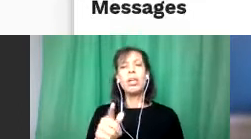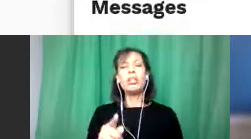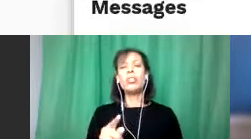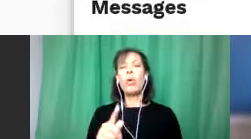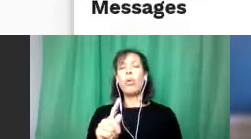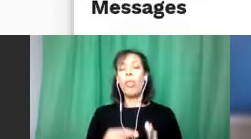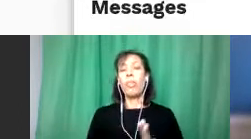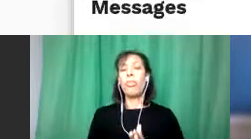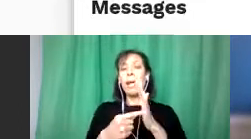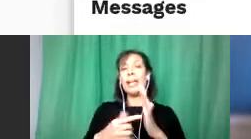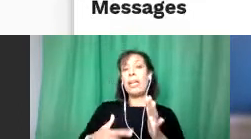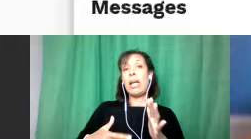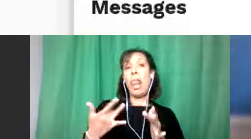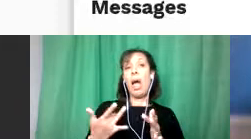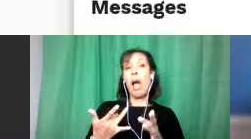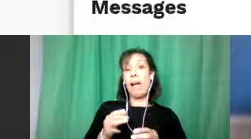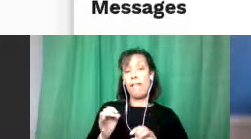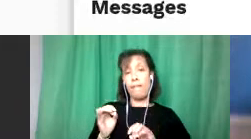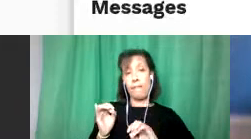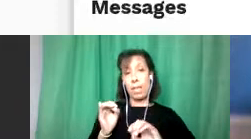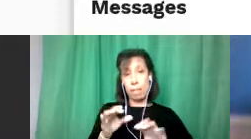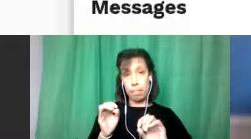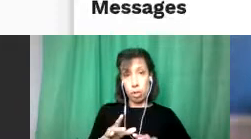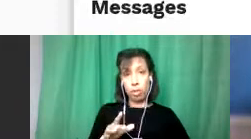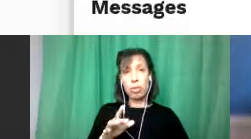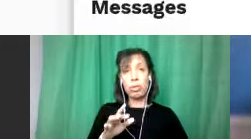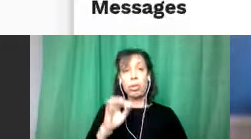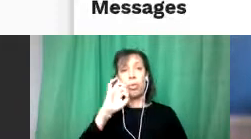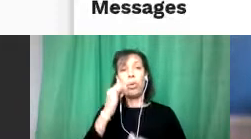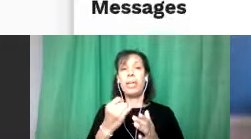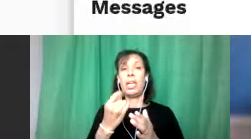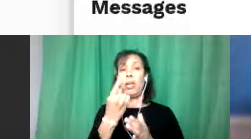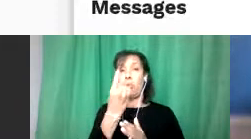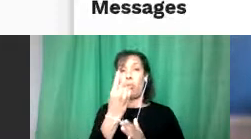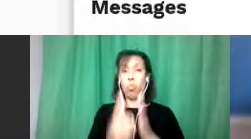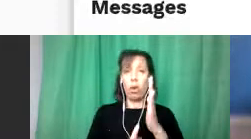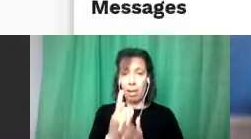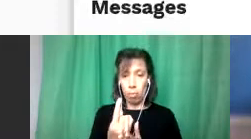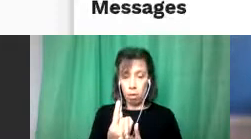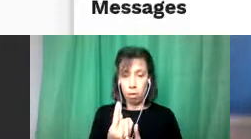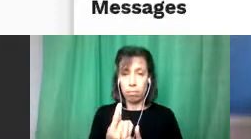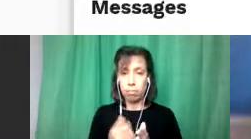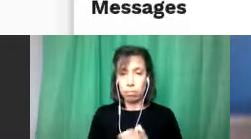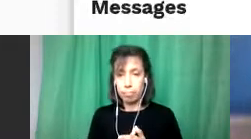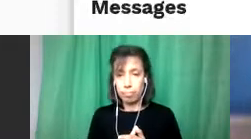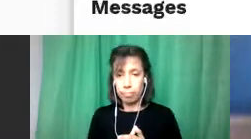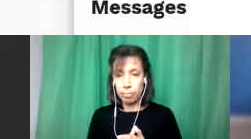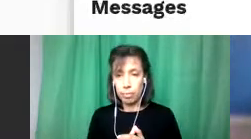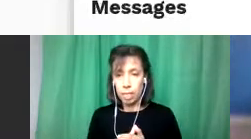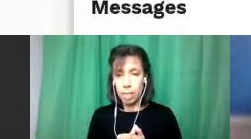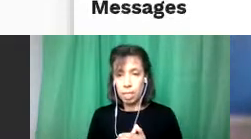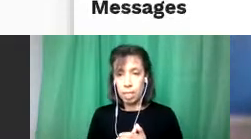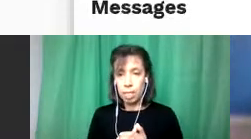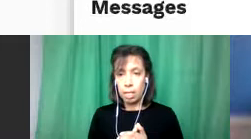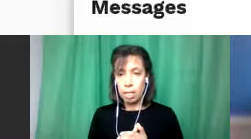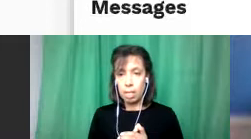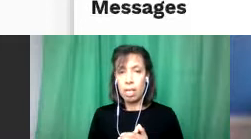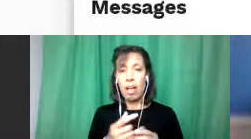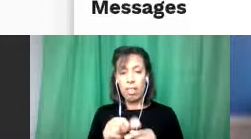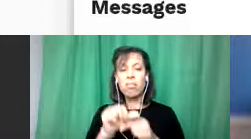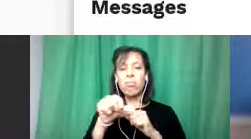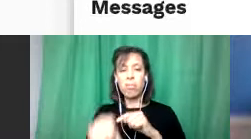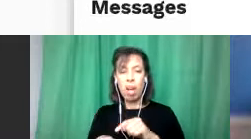hour, and then we'll do something different. So today we're going to do this. I'll keep the space open,